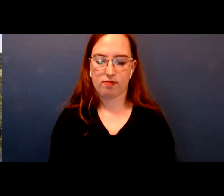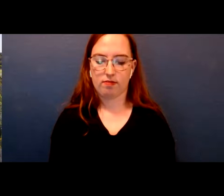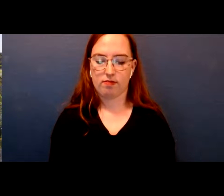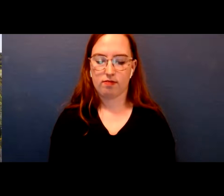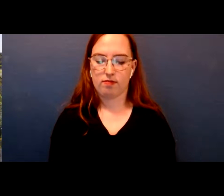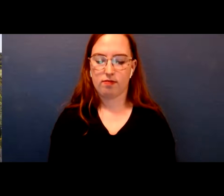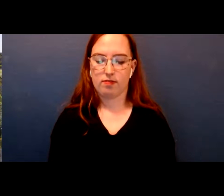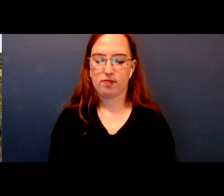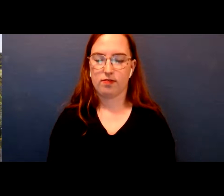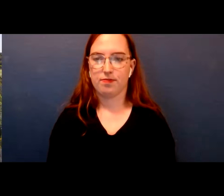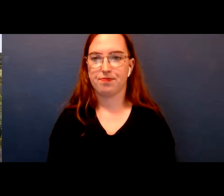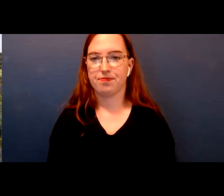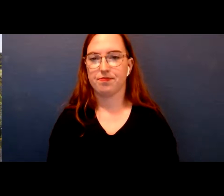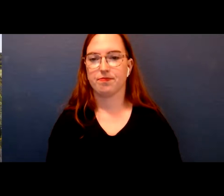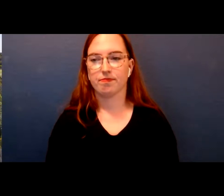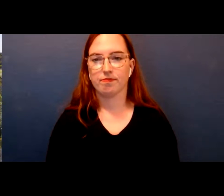Navigate.